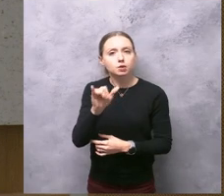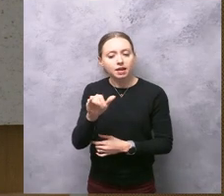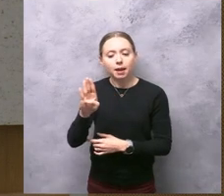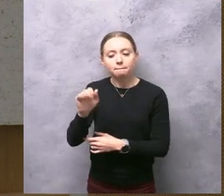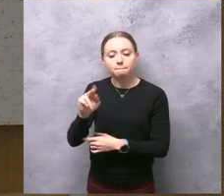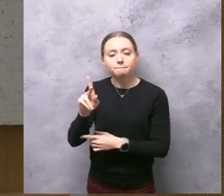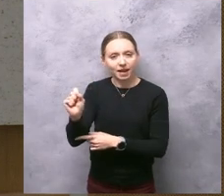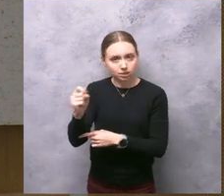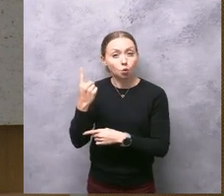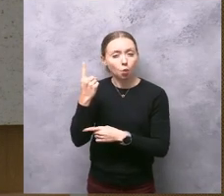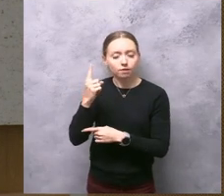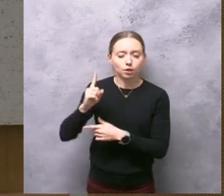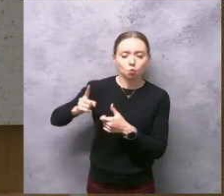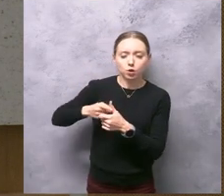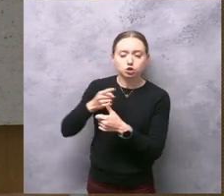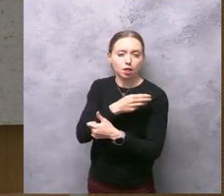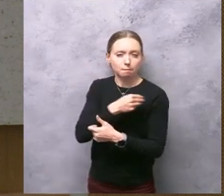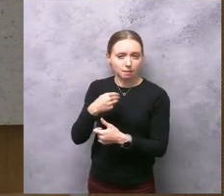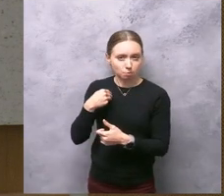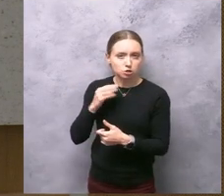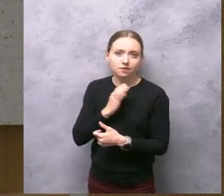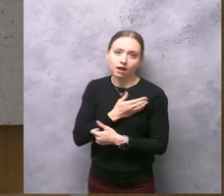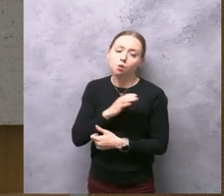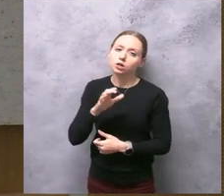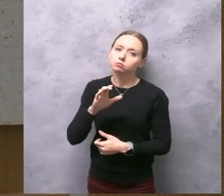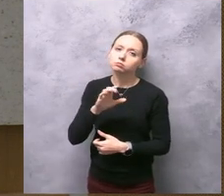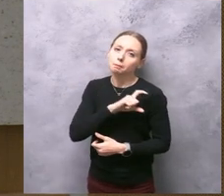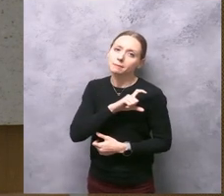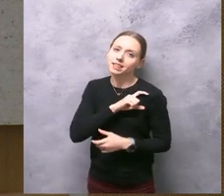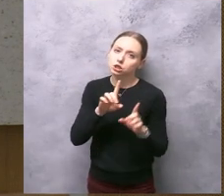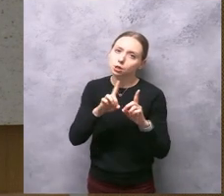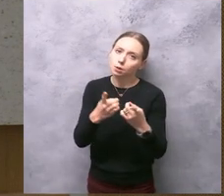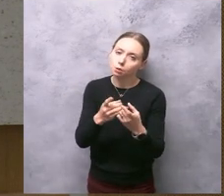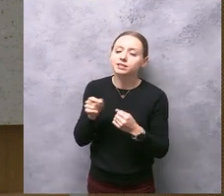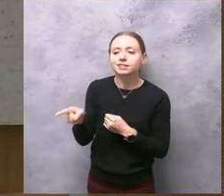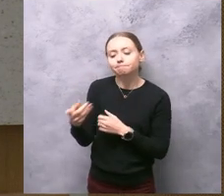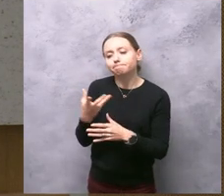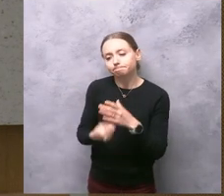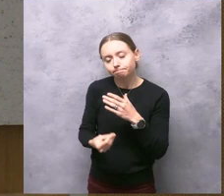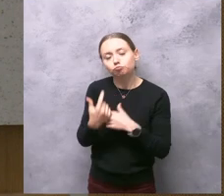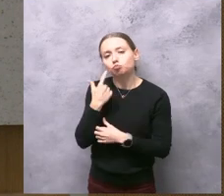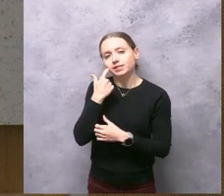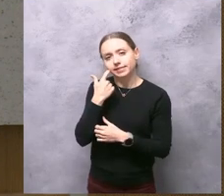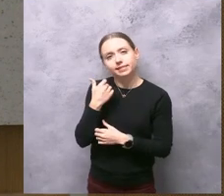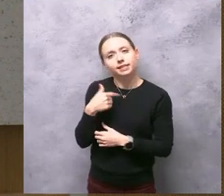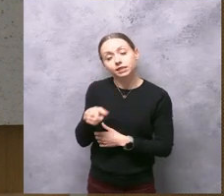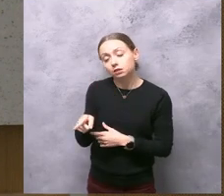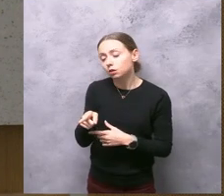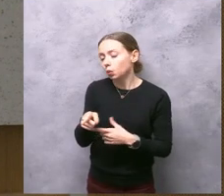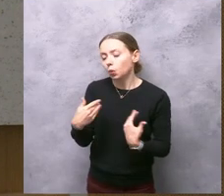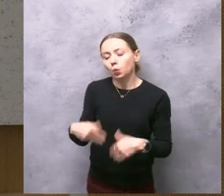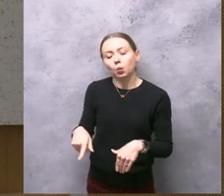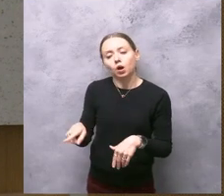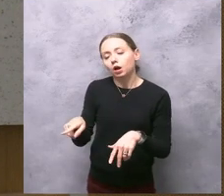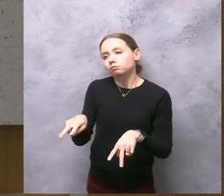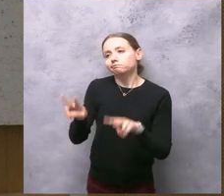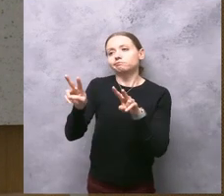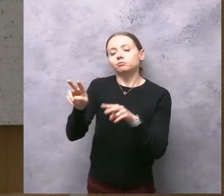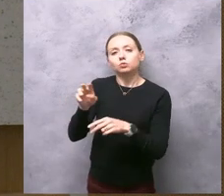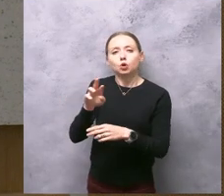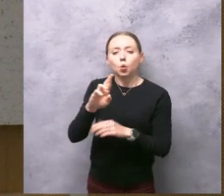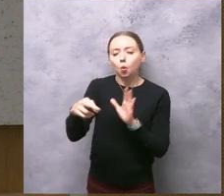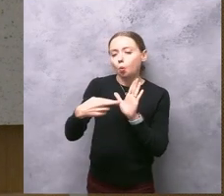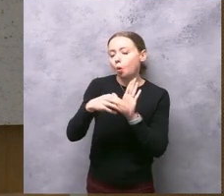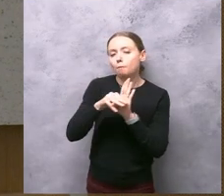Department. He passed away recently, and he was truly a much-loved and respected role model for